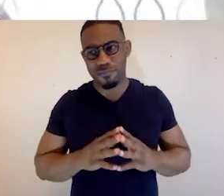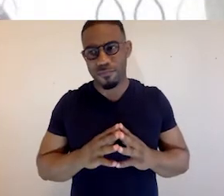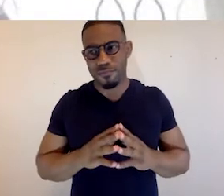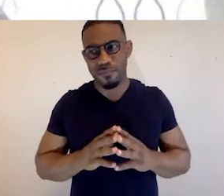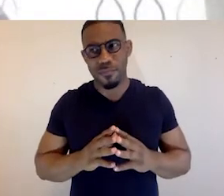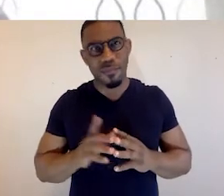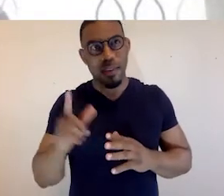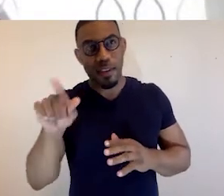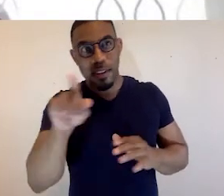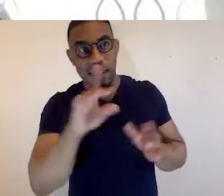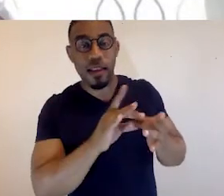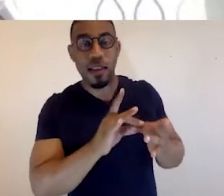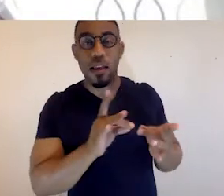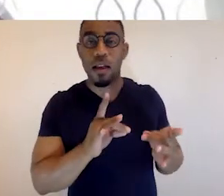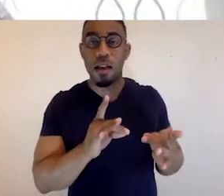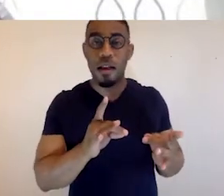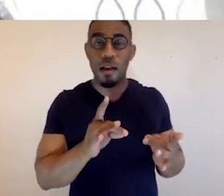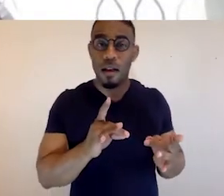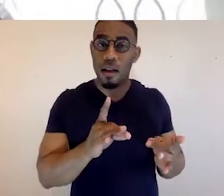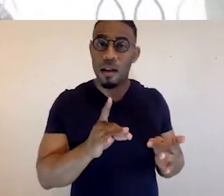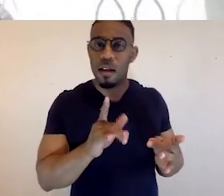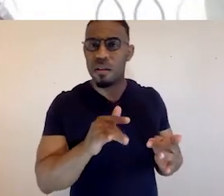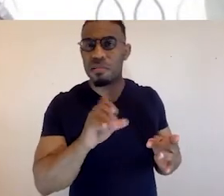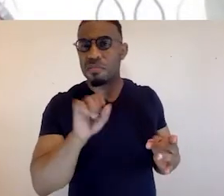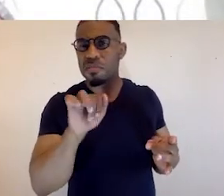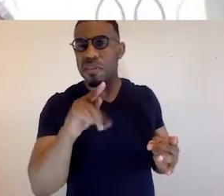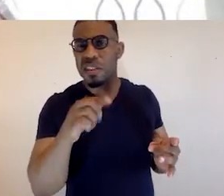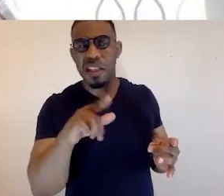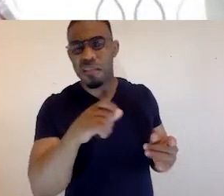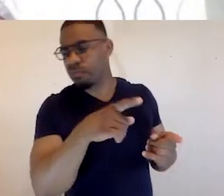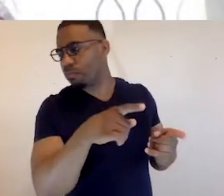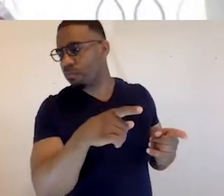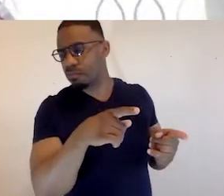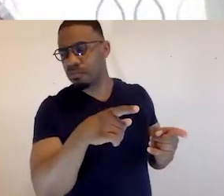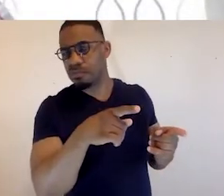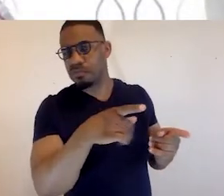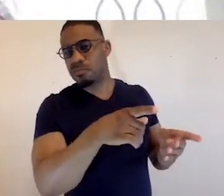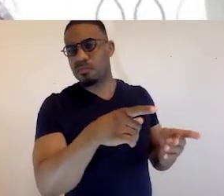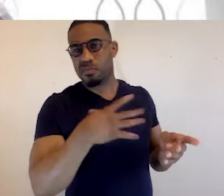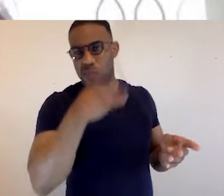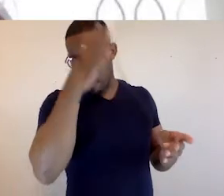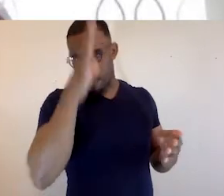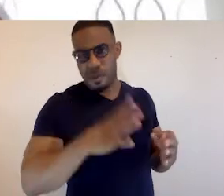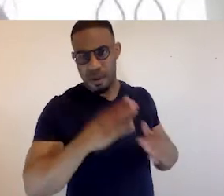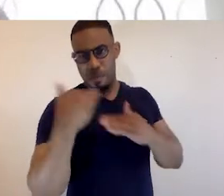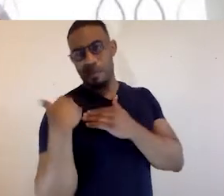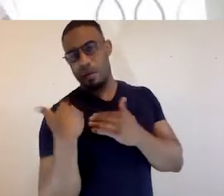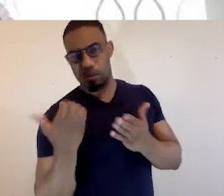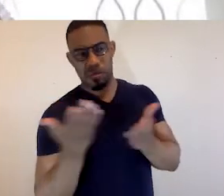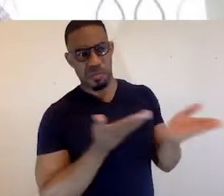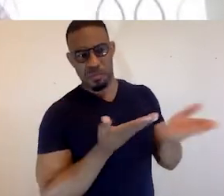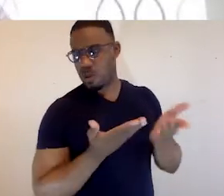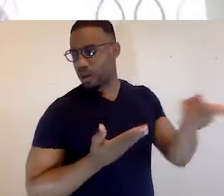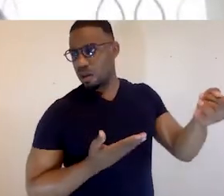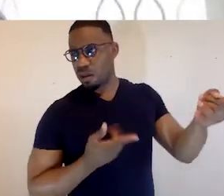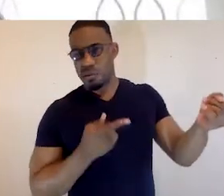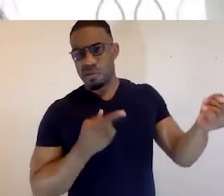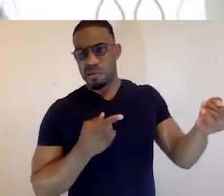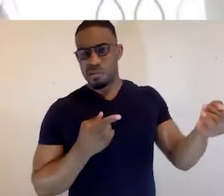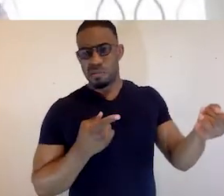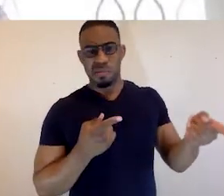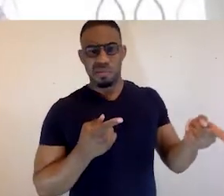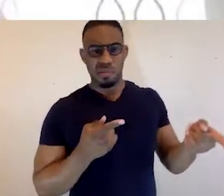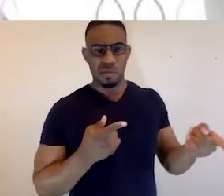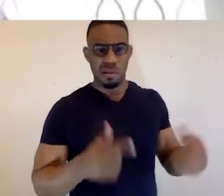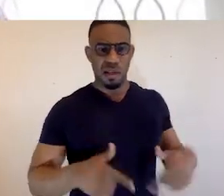They said they're savages. They said it's white man's burden. They're bringing them to